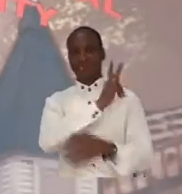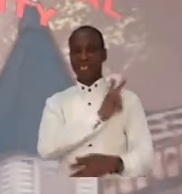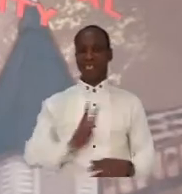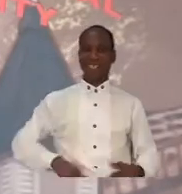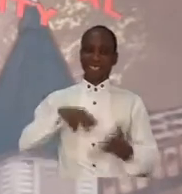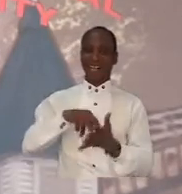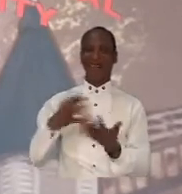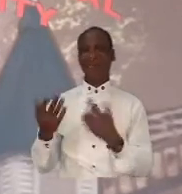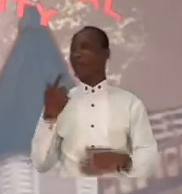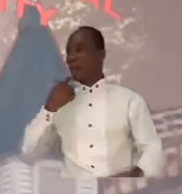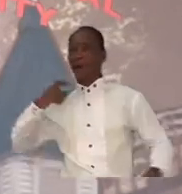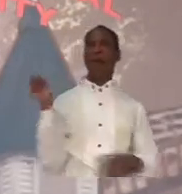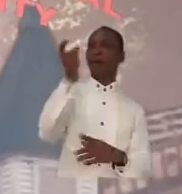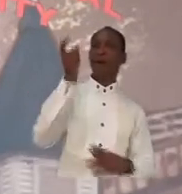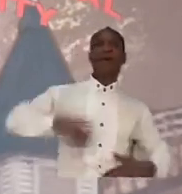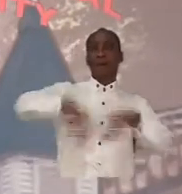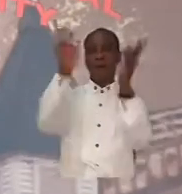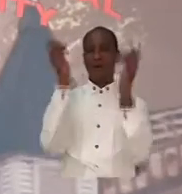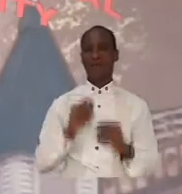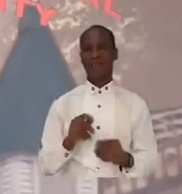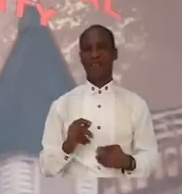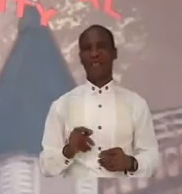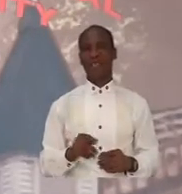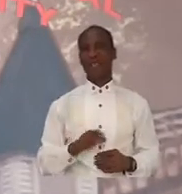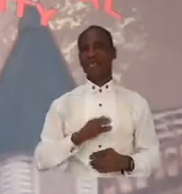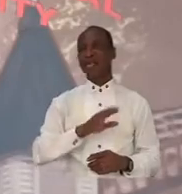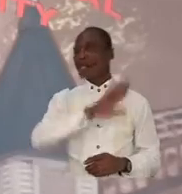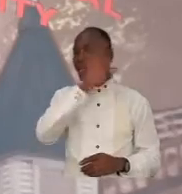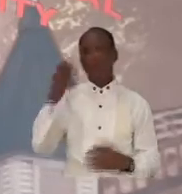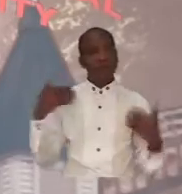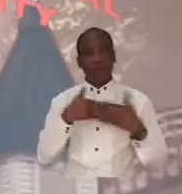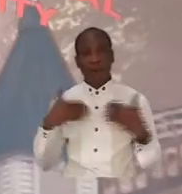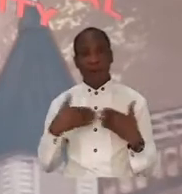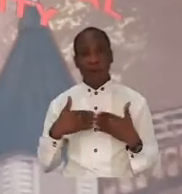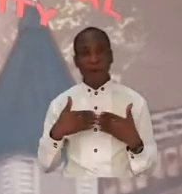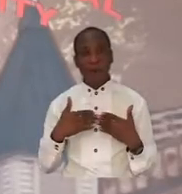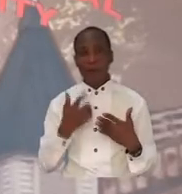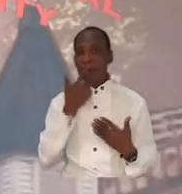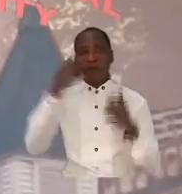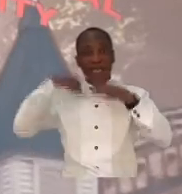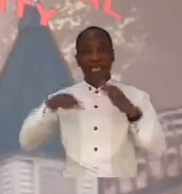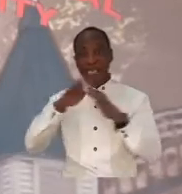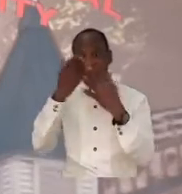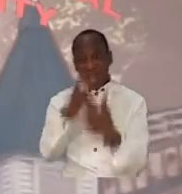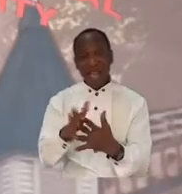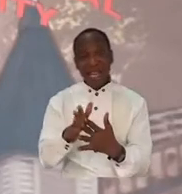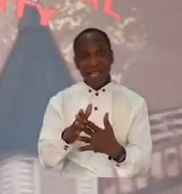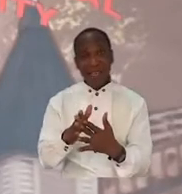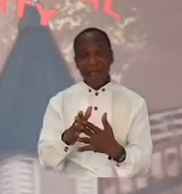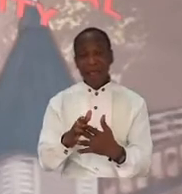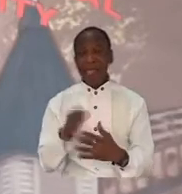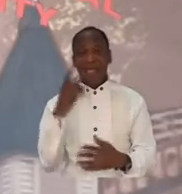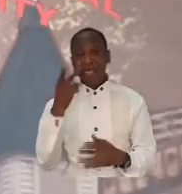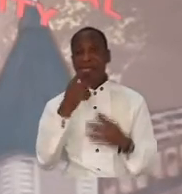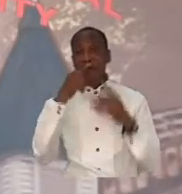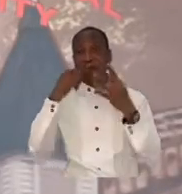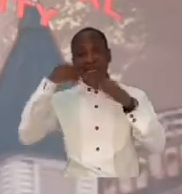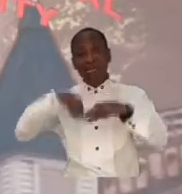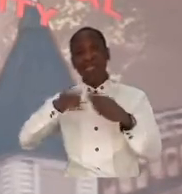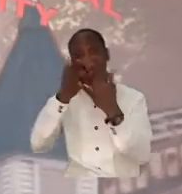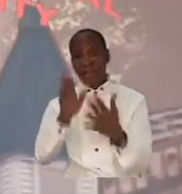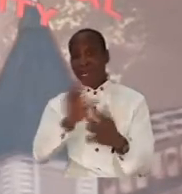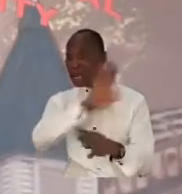omo ensuro mpo se sa de no mu hun bi da se o man bi a Moses abas wo be yi won na